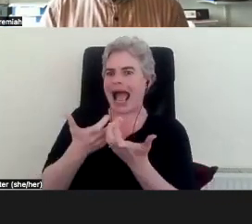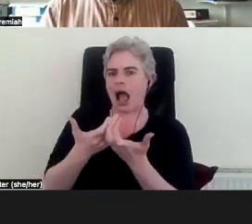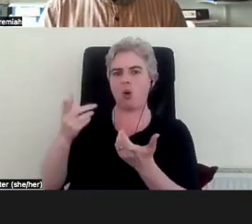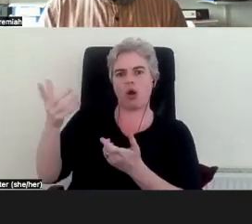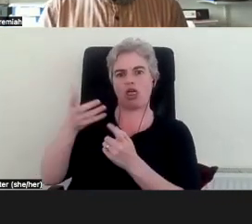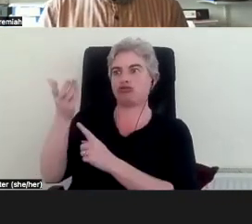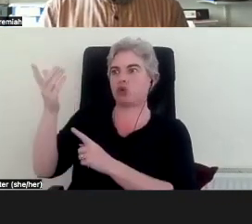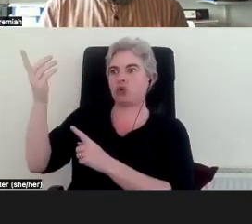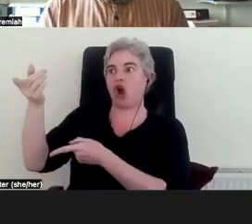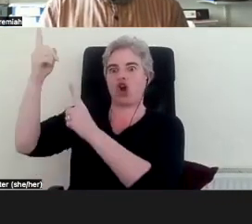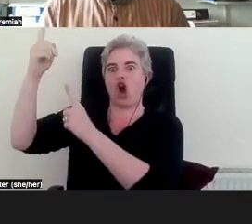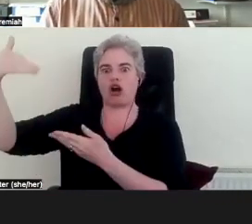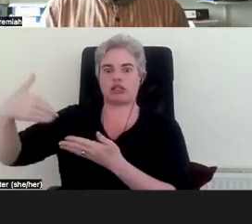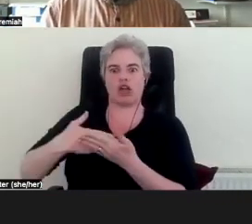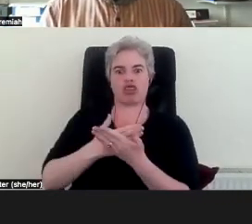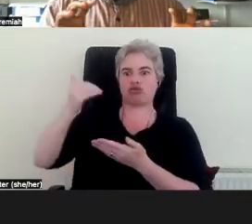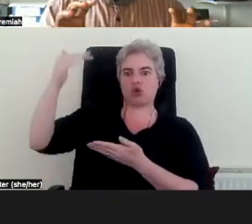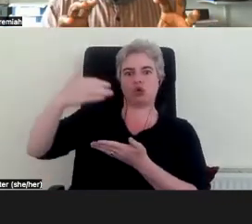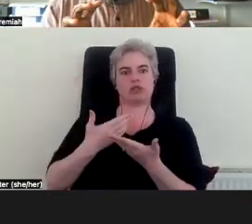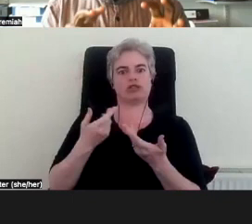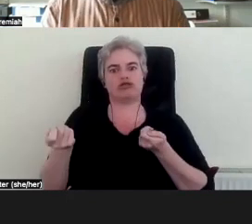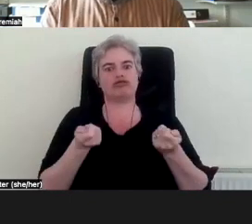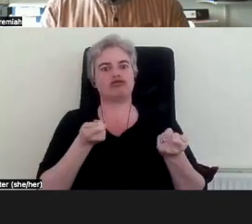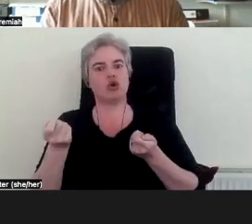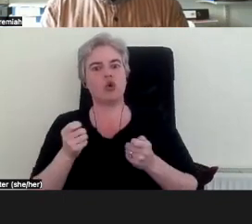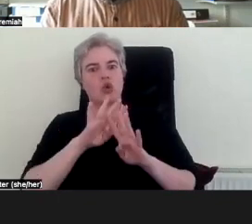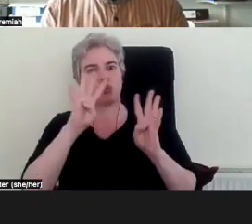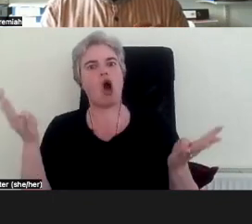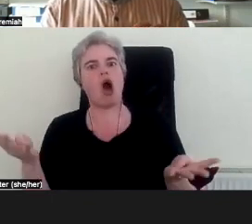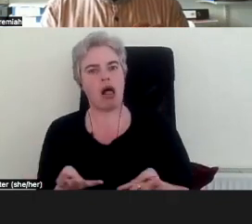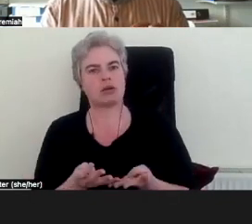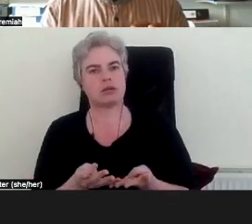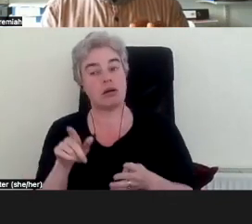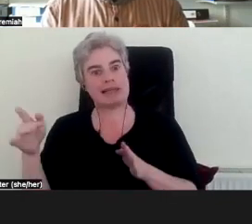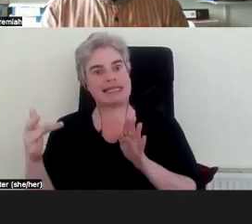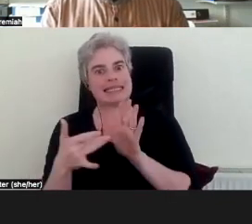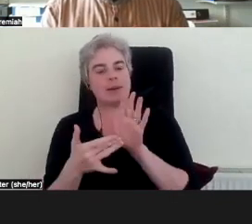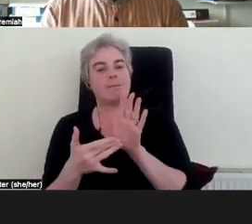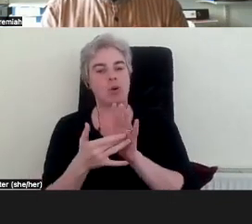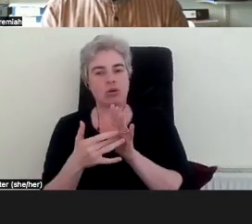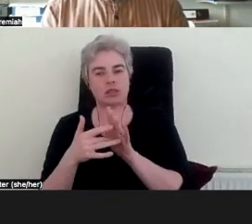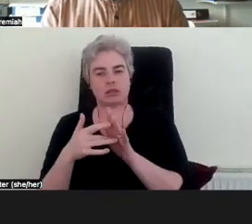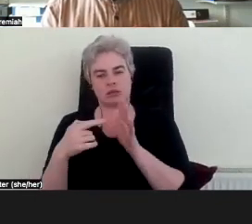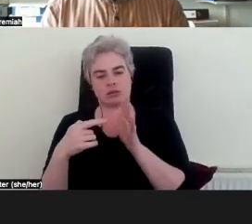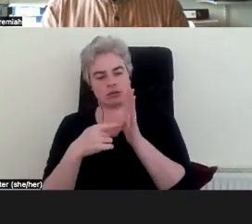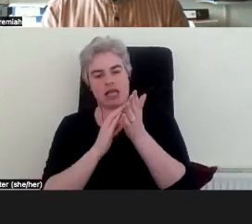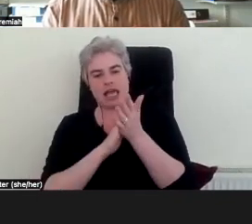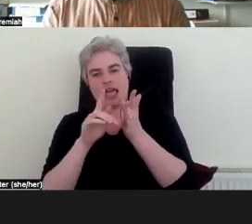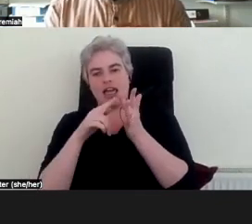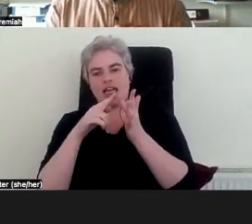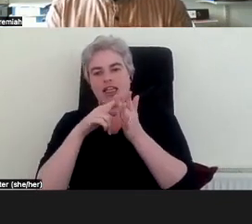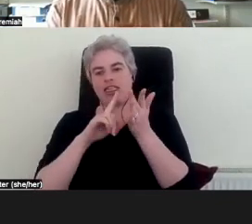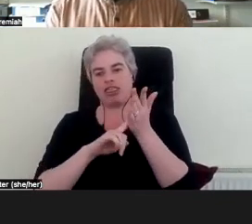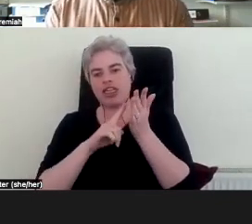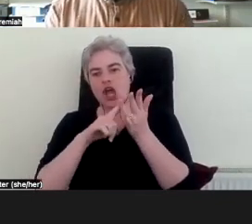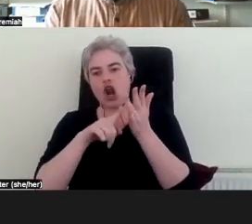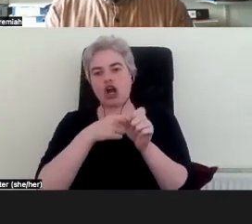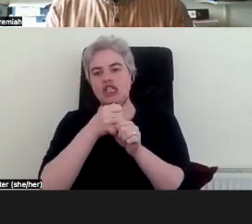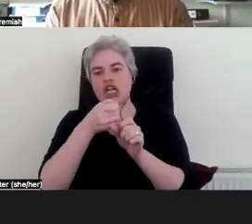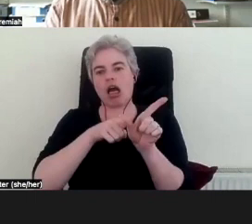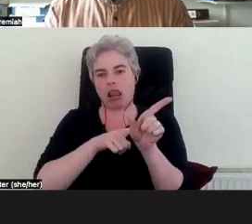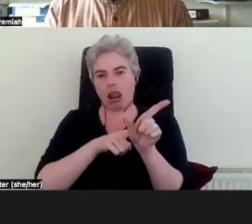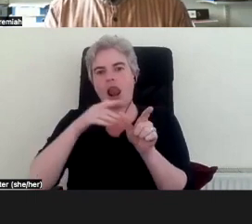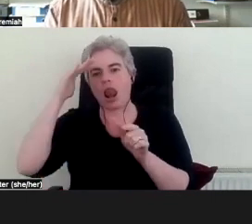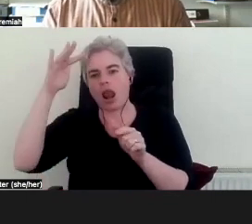world. And this was very important theological, ecclesiological